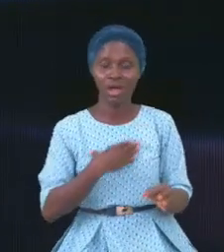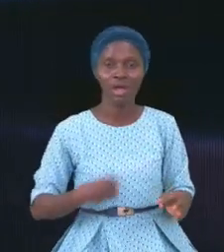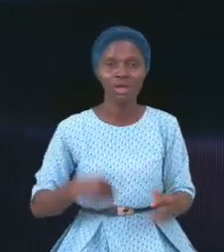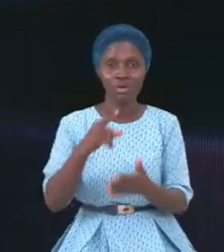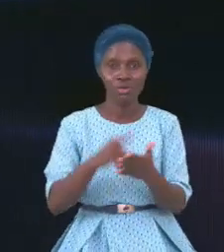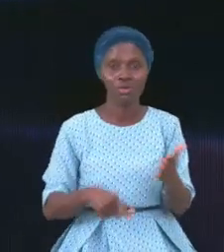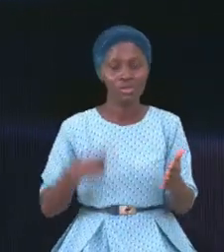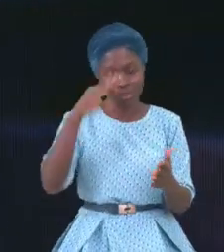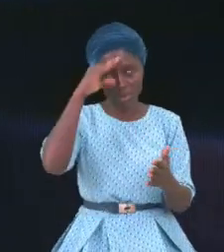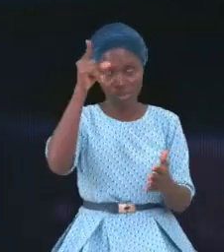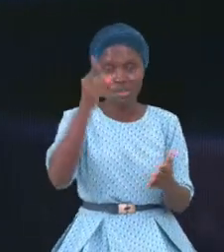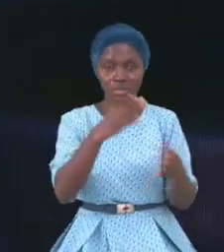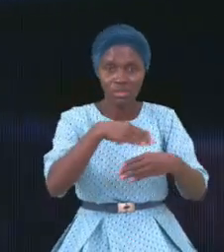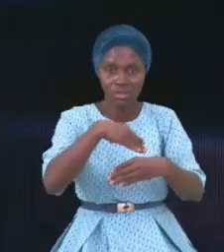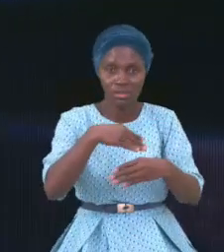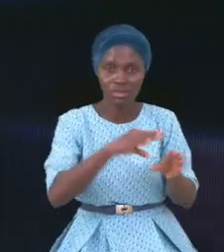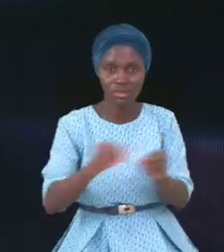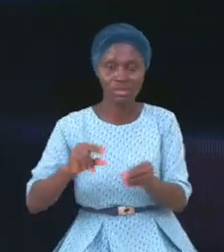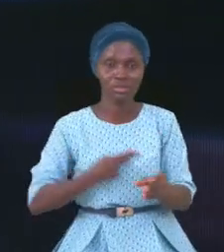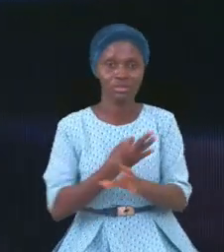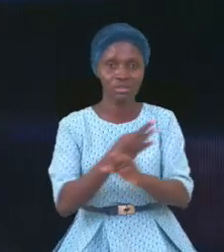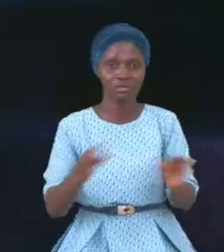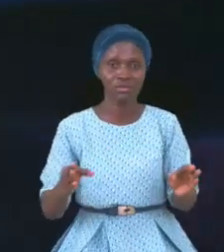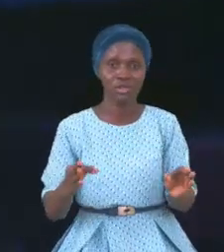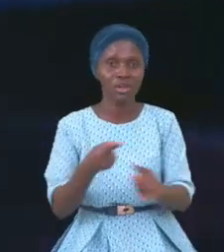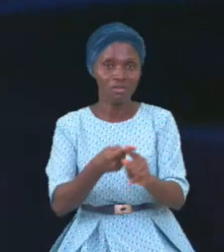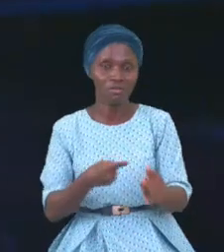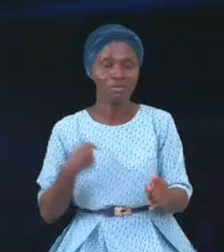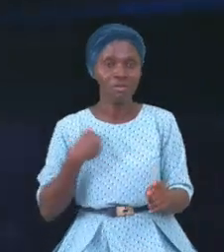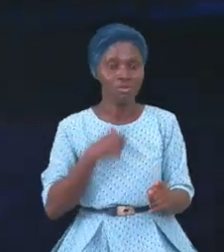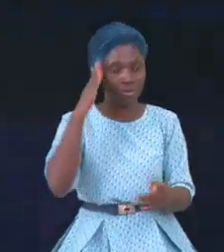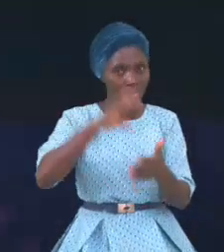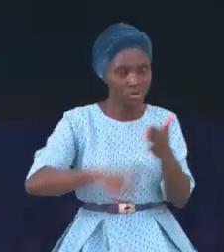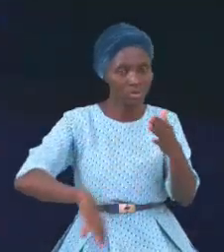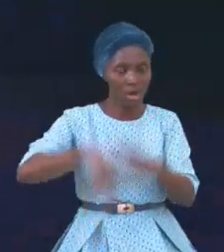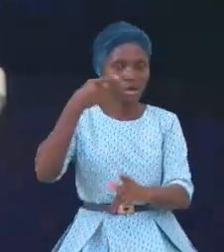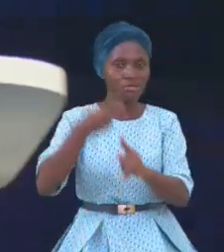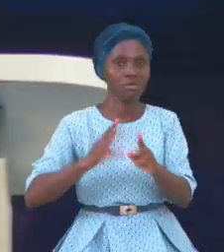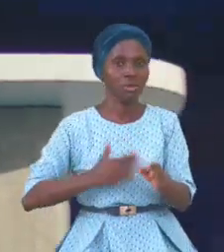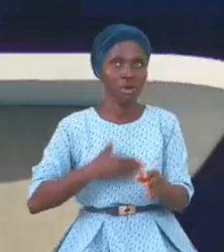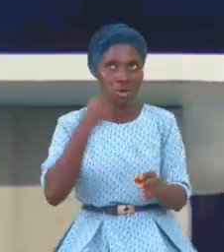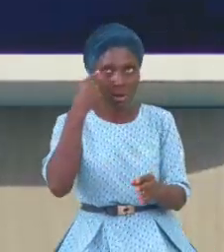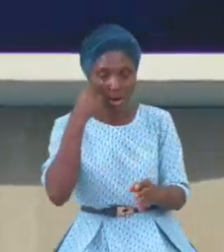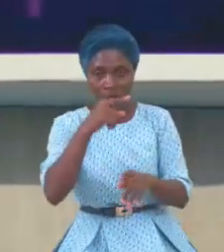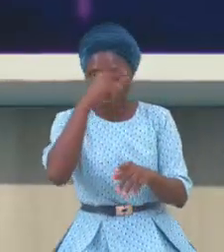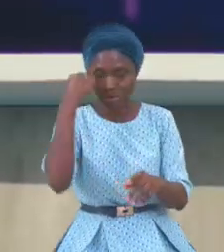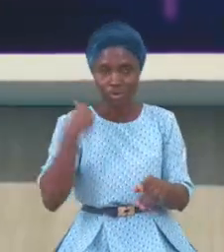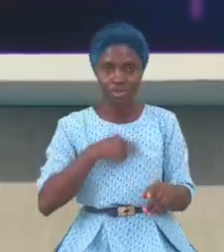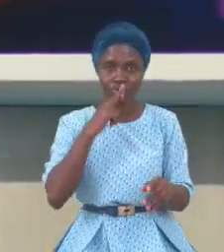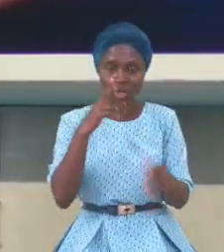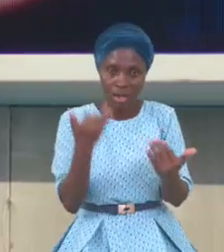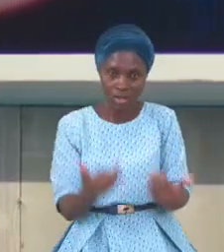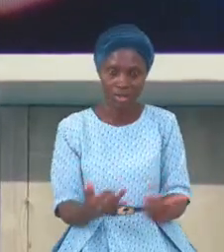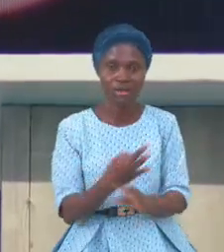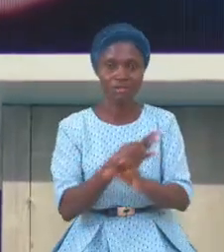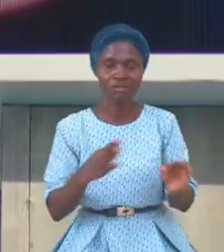we take away from our side, because now we are free, and we live the life